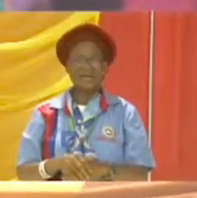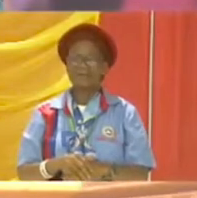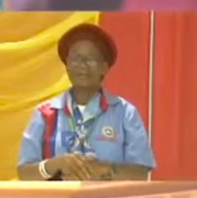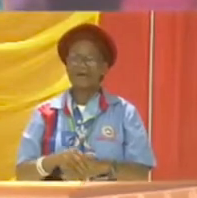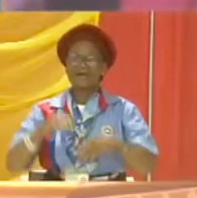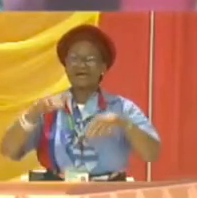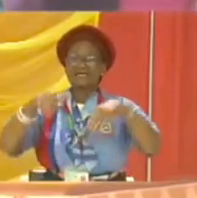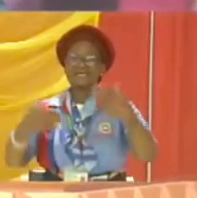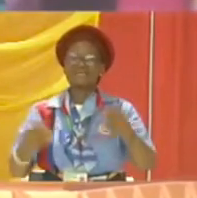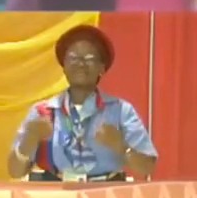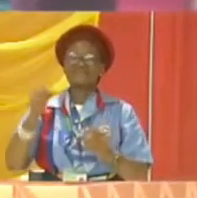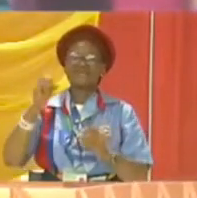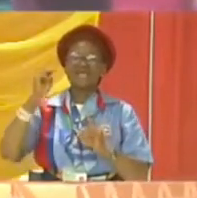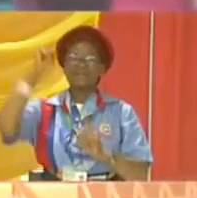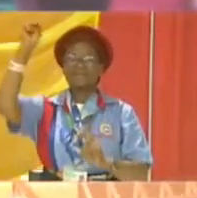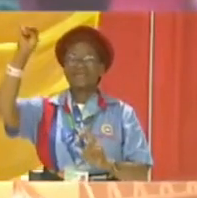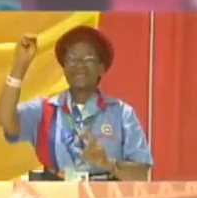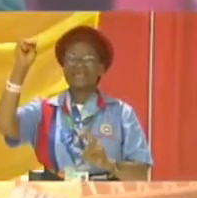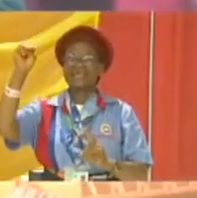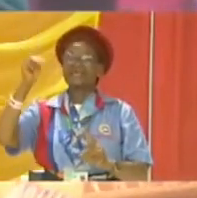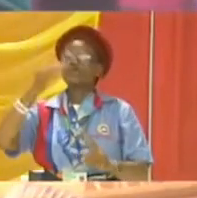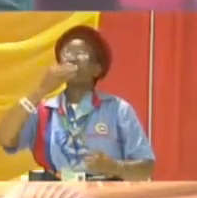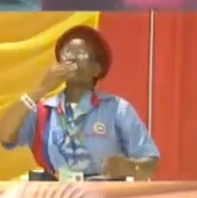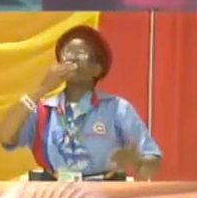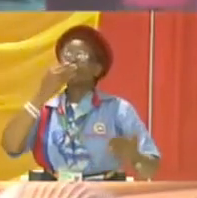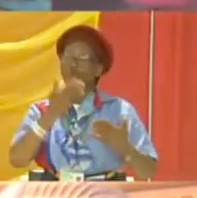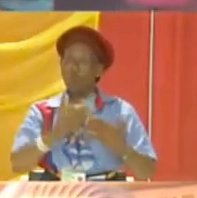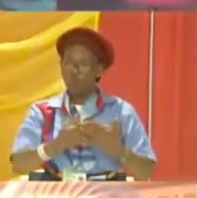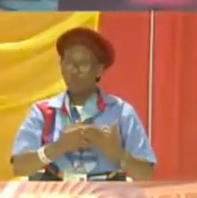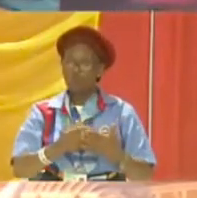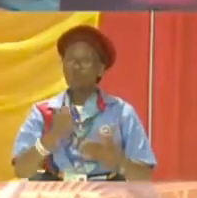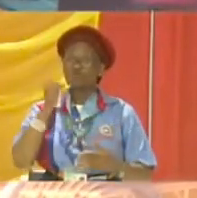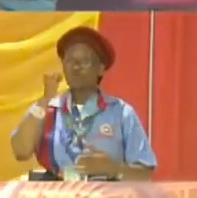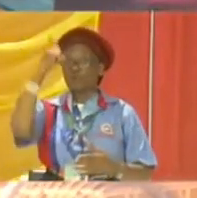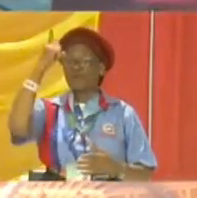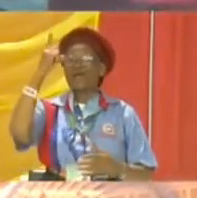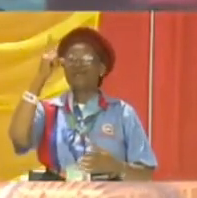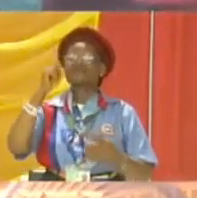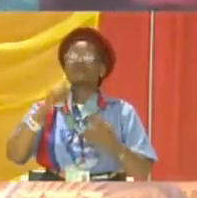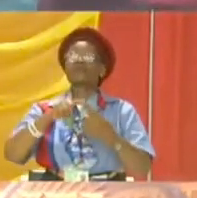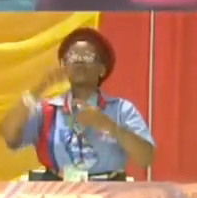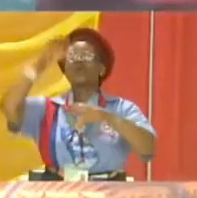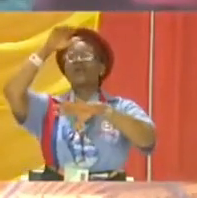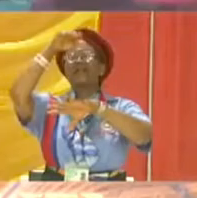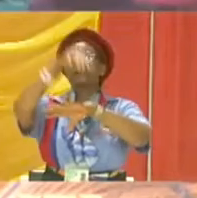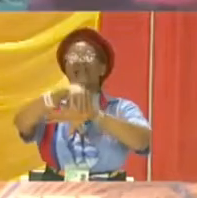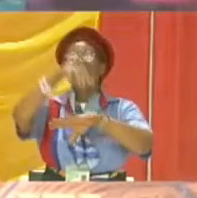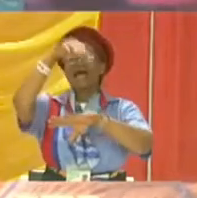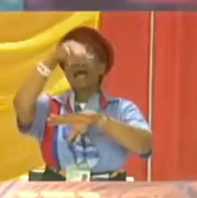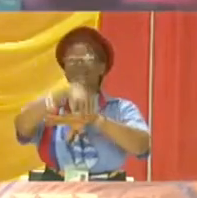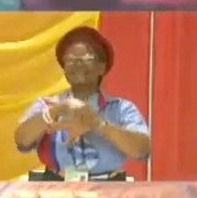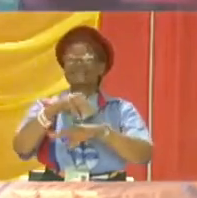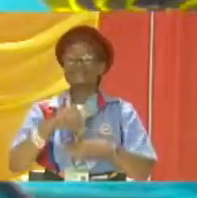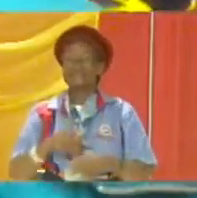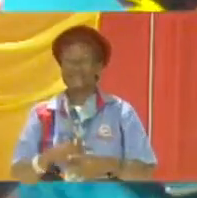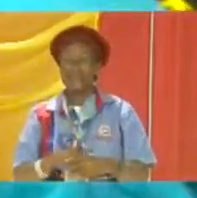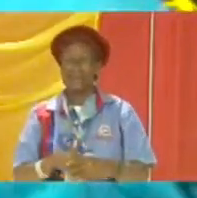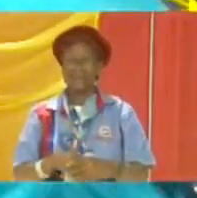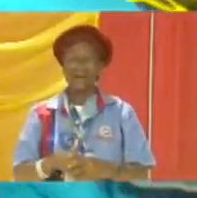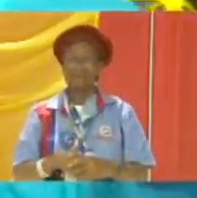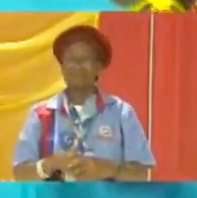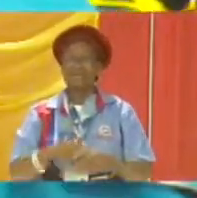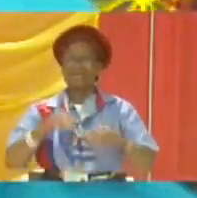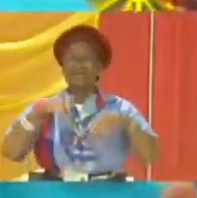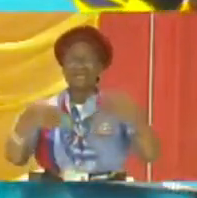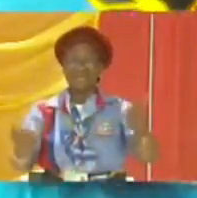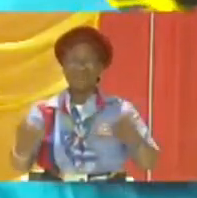Give me a pleasant surprise tonight. Oh, me ni ore ofe agbayanu loni. Give